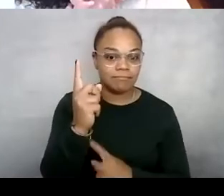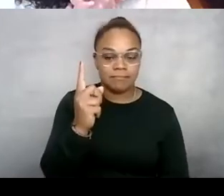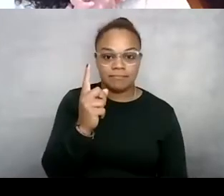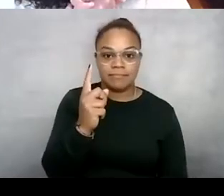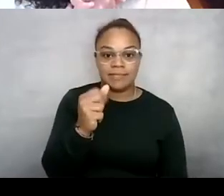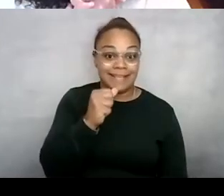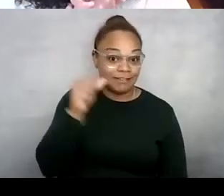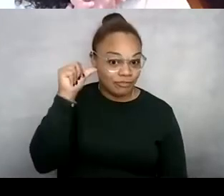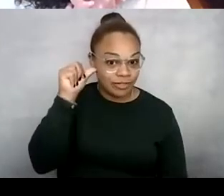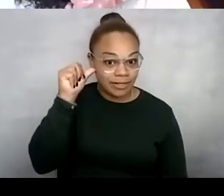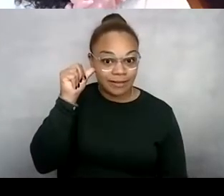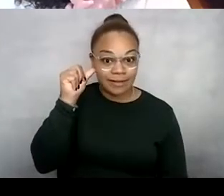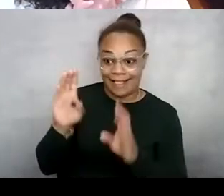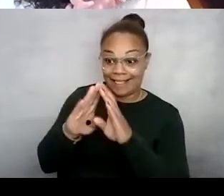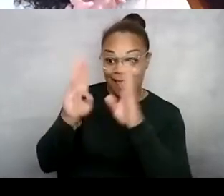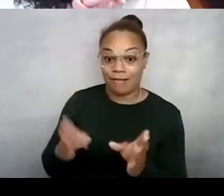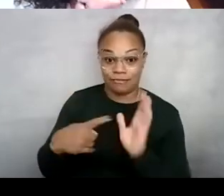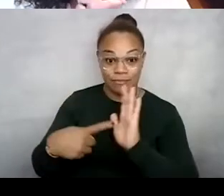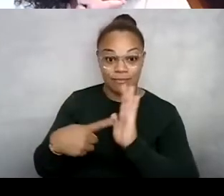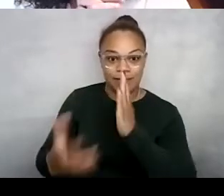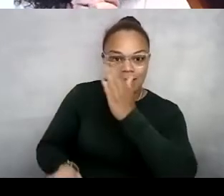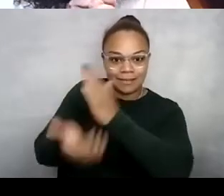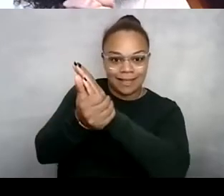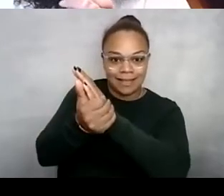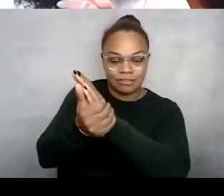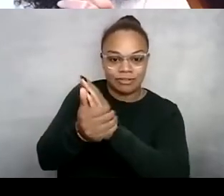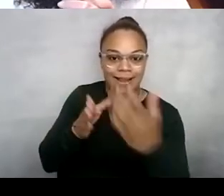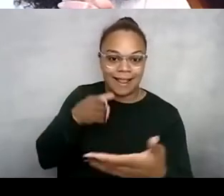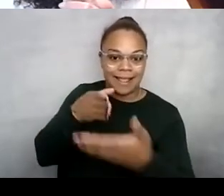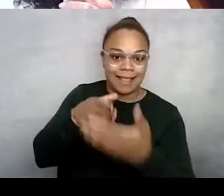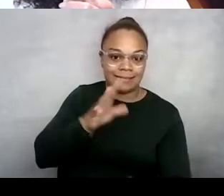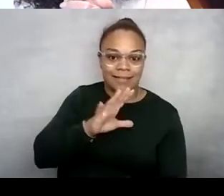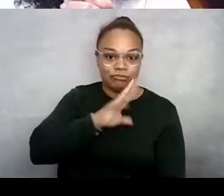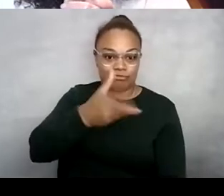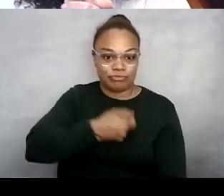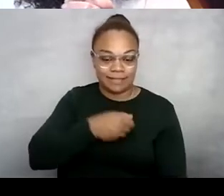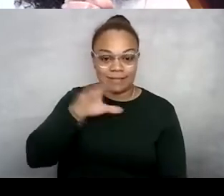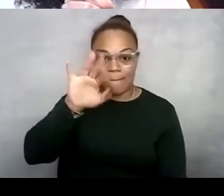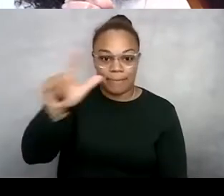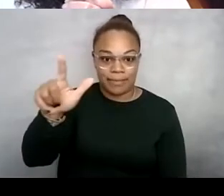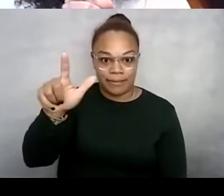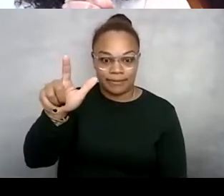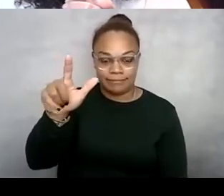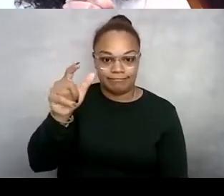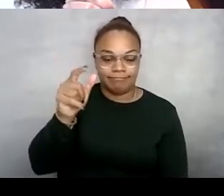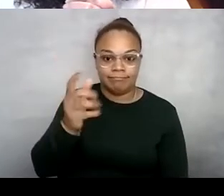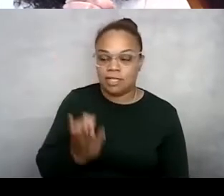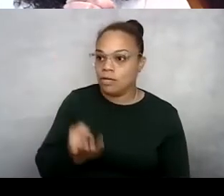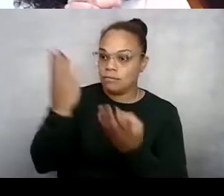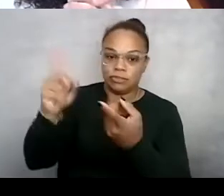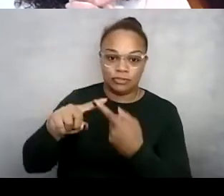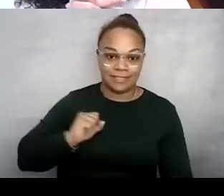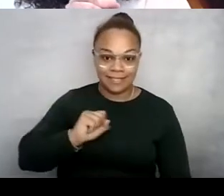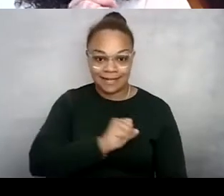attached an anti-trans bill to a completely unrelated bill, a charter bill, moved it to the Senate, and now we await whether or